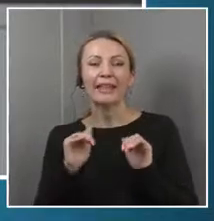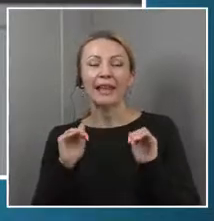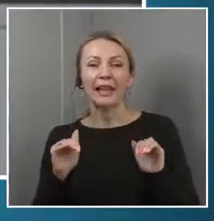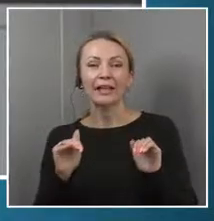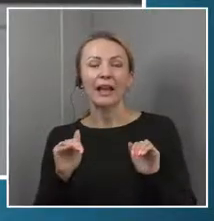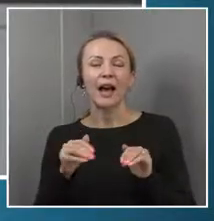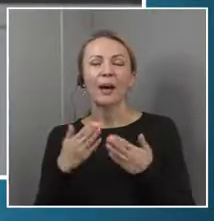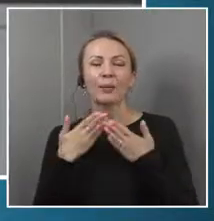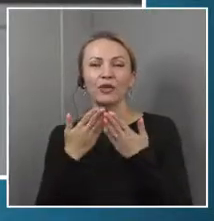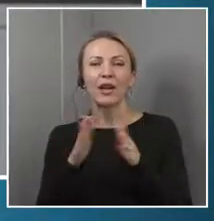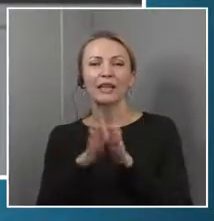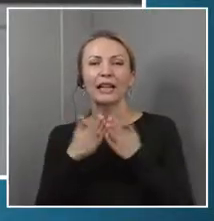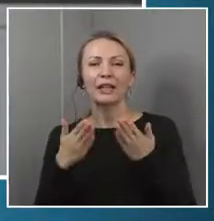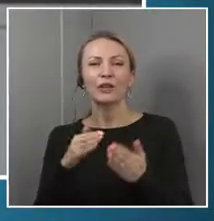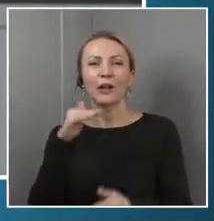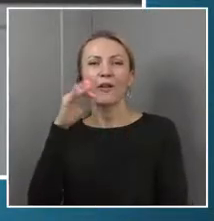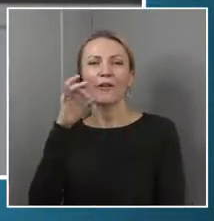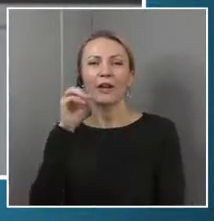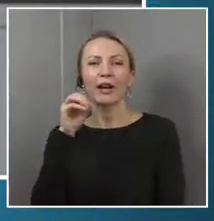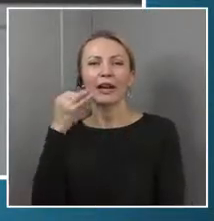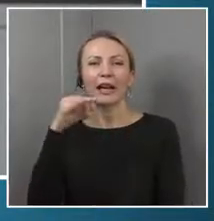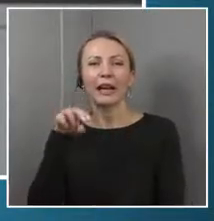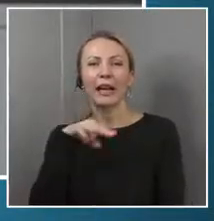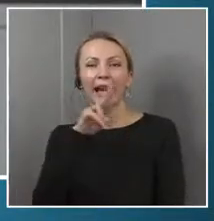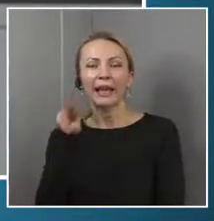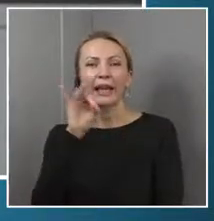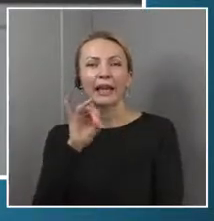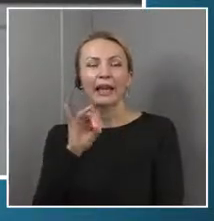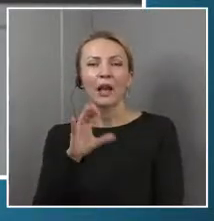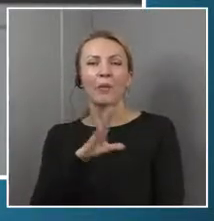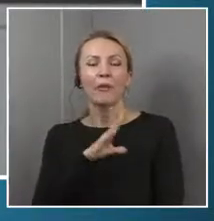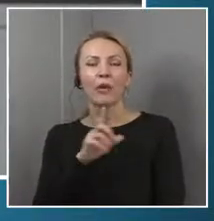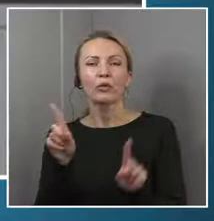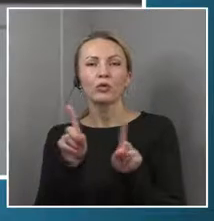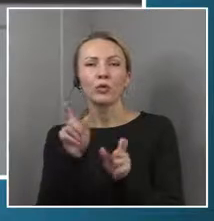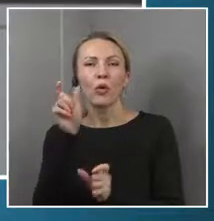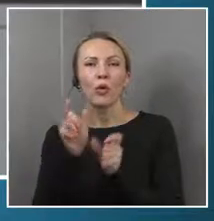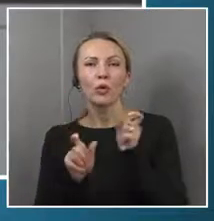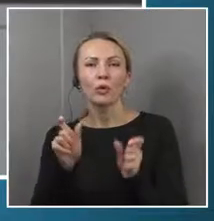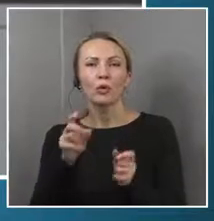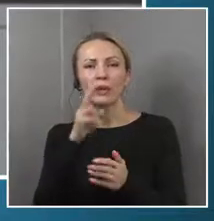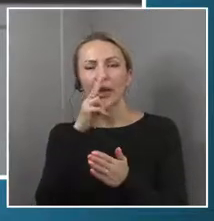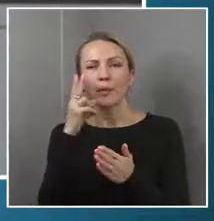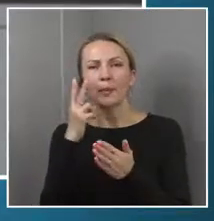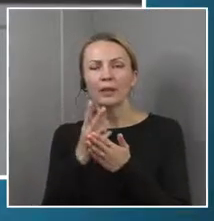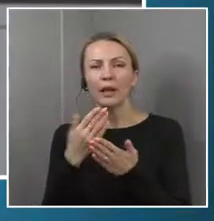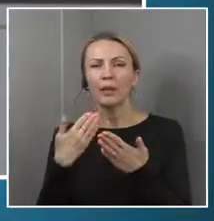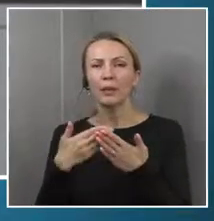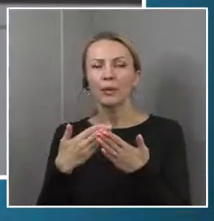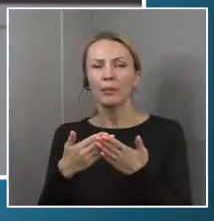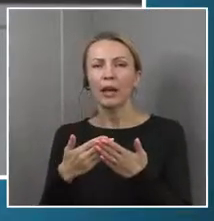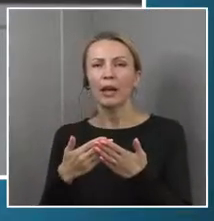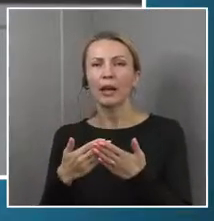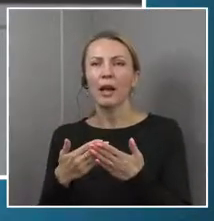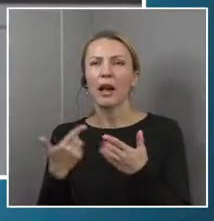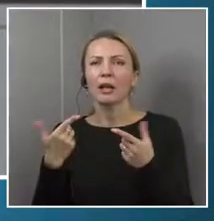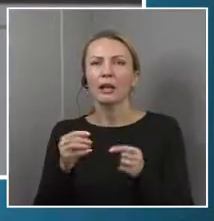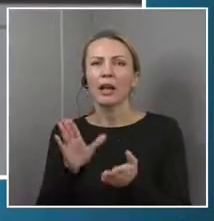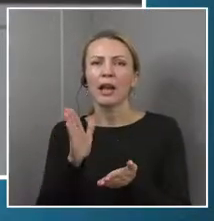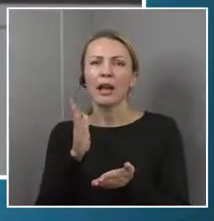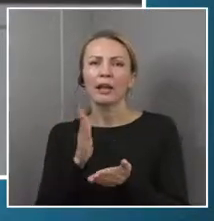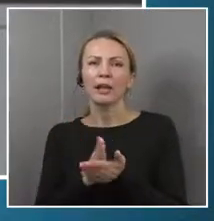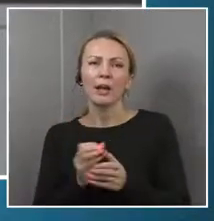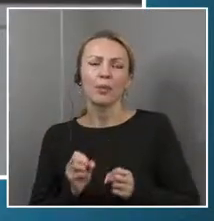I read a book called Leonardo's Childhood recently. And for instance,